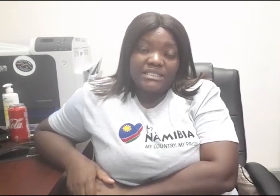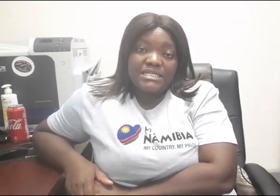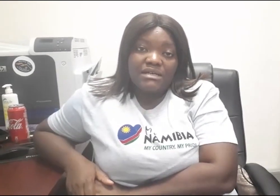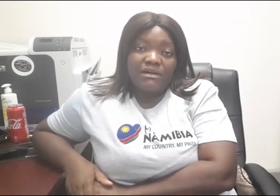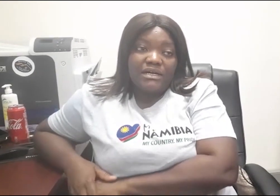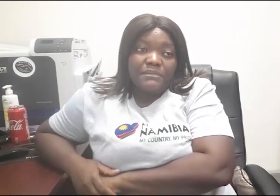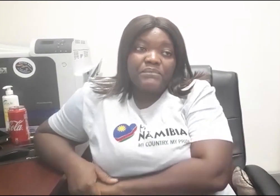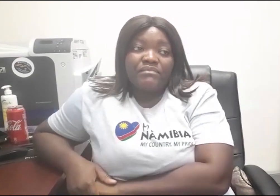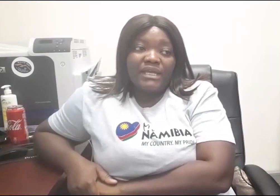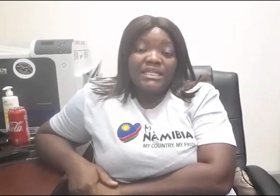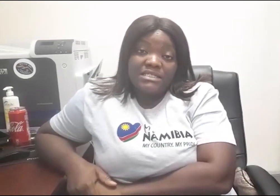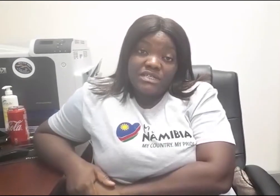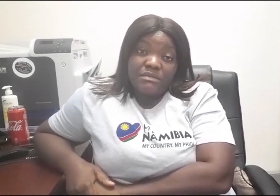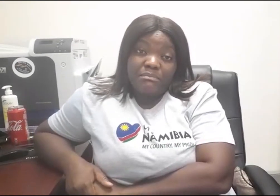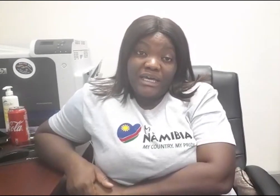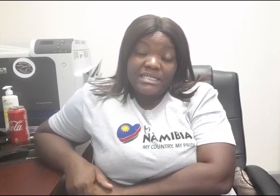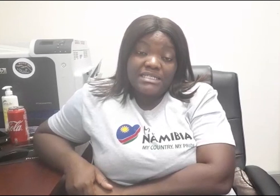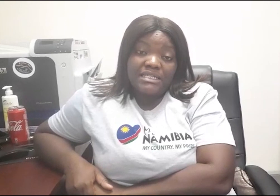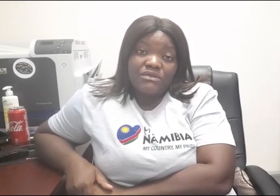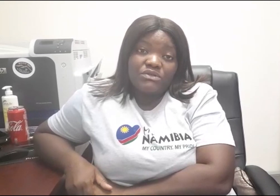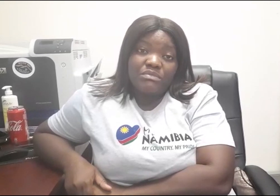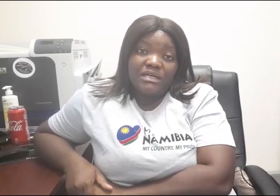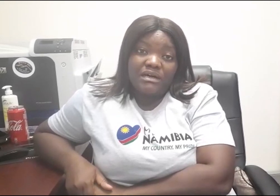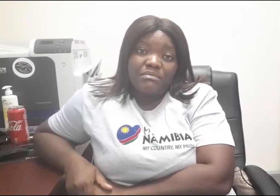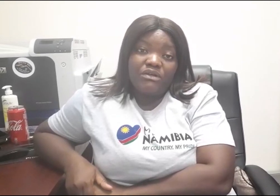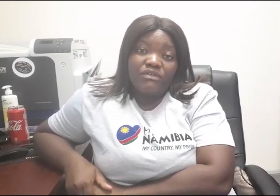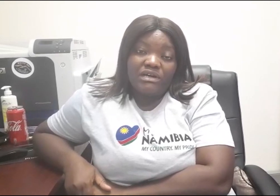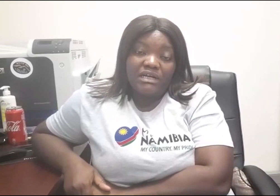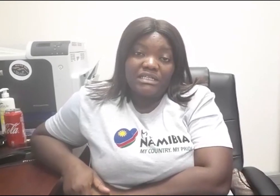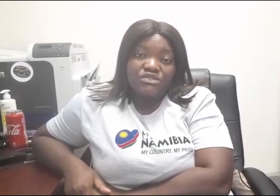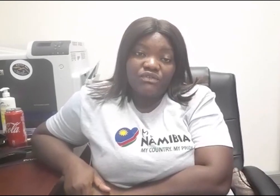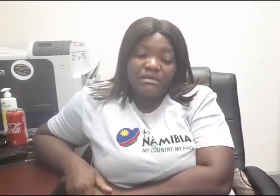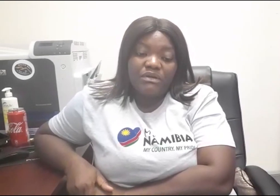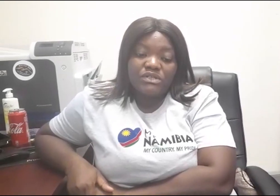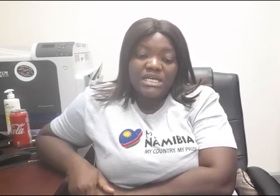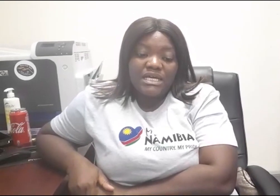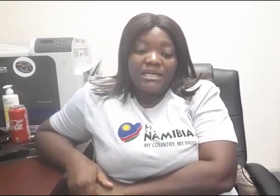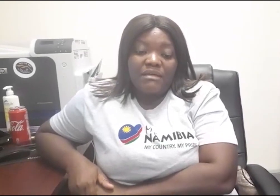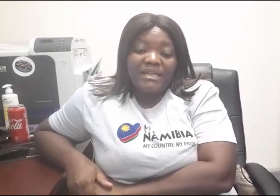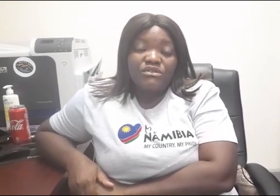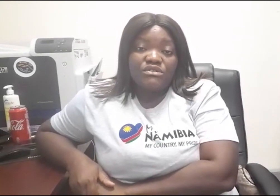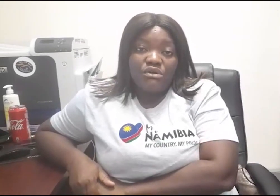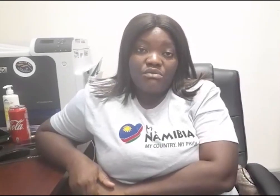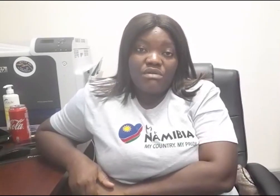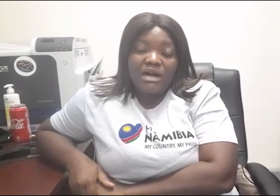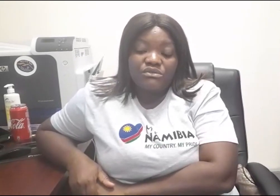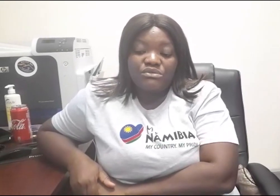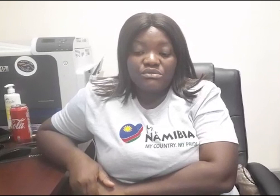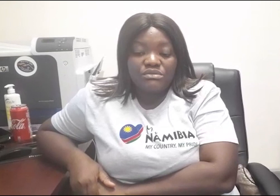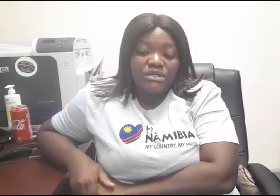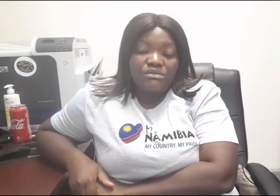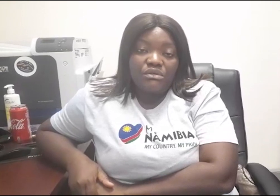our elders, our illiterate parents, it's going to be a bit of an issue for them because they might not know